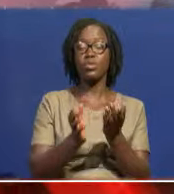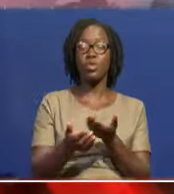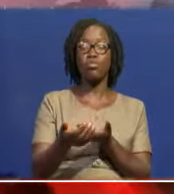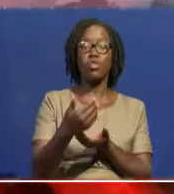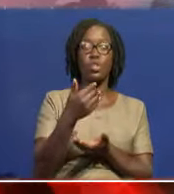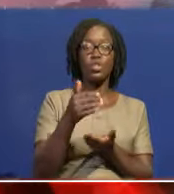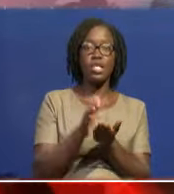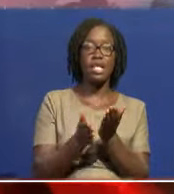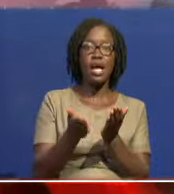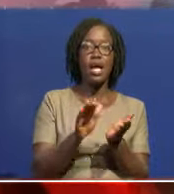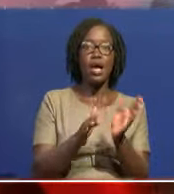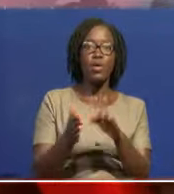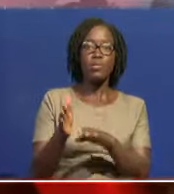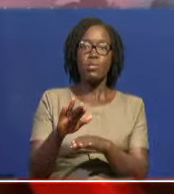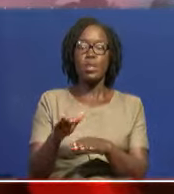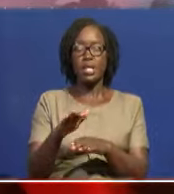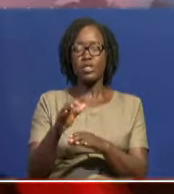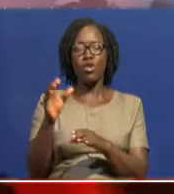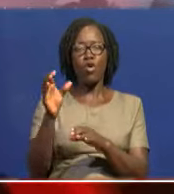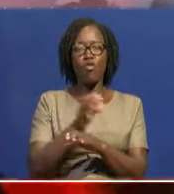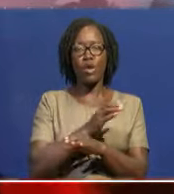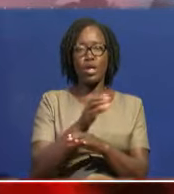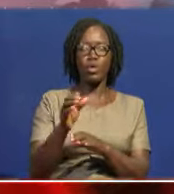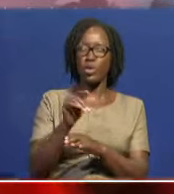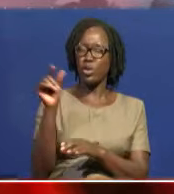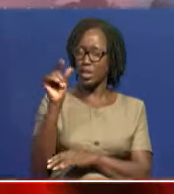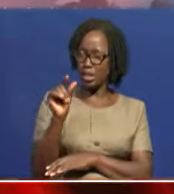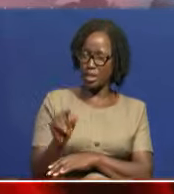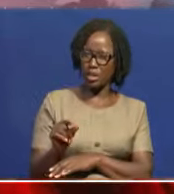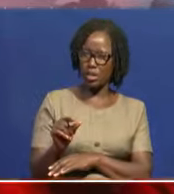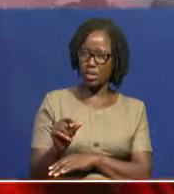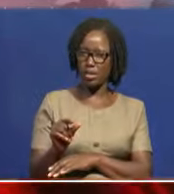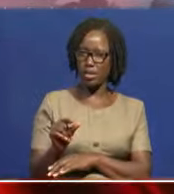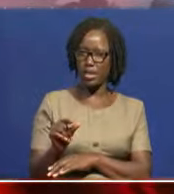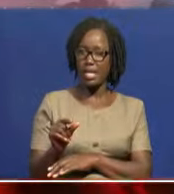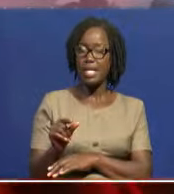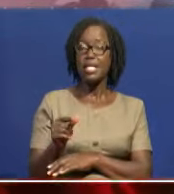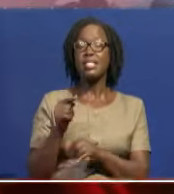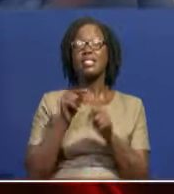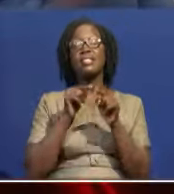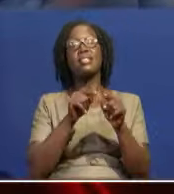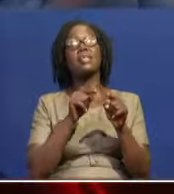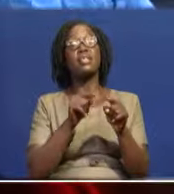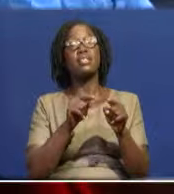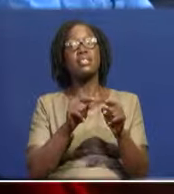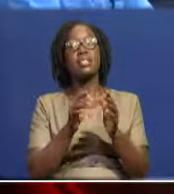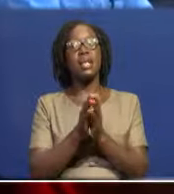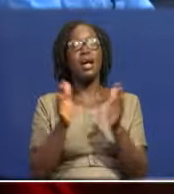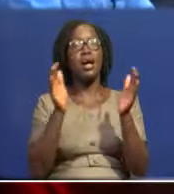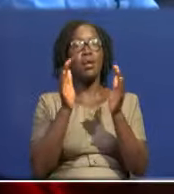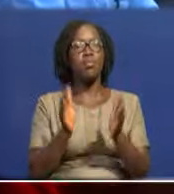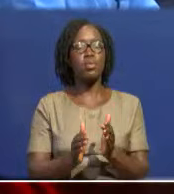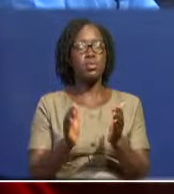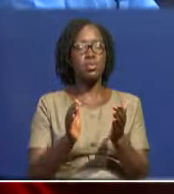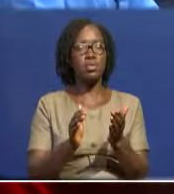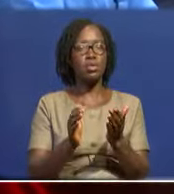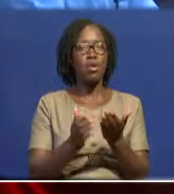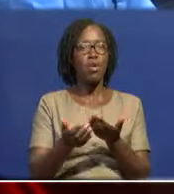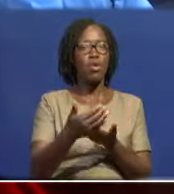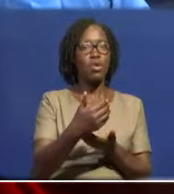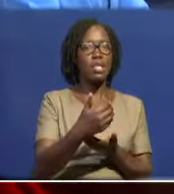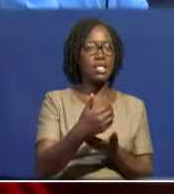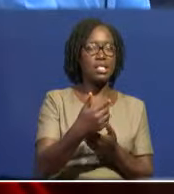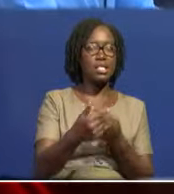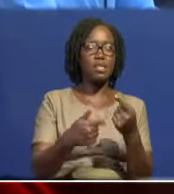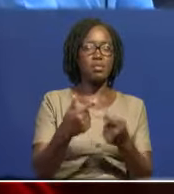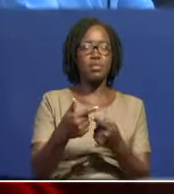and repackaging of alcohol in the region. Allasow is accusing bottle collectors and recyclers of